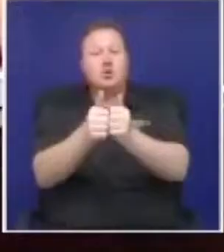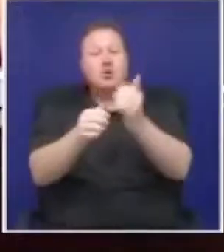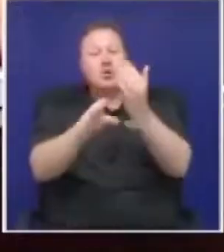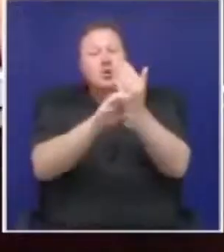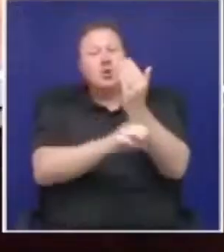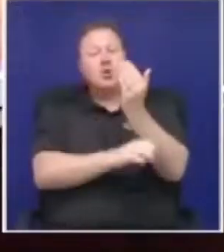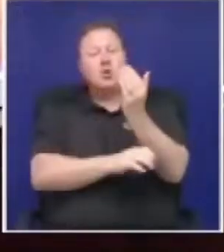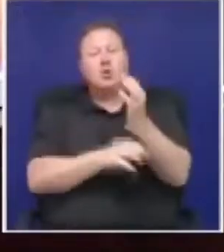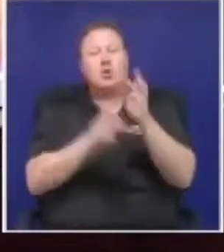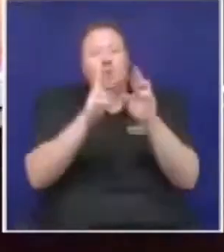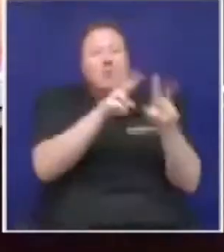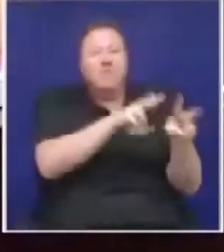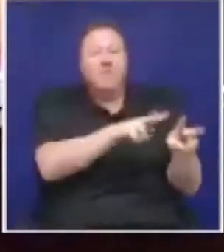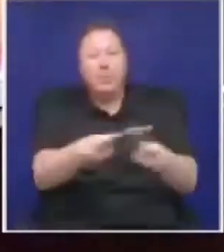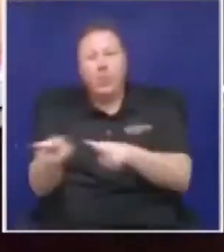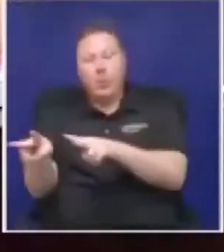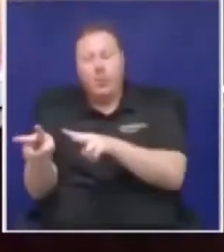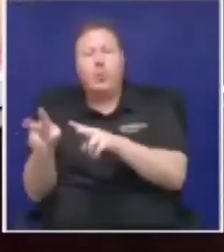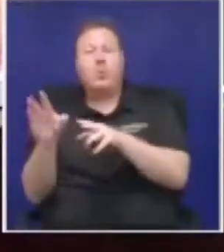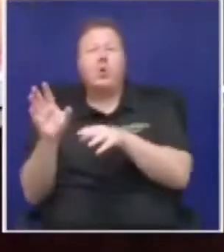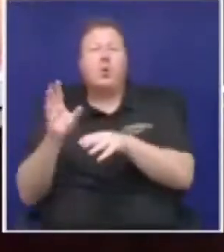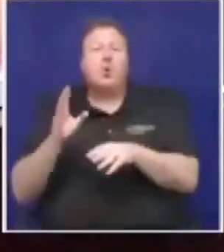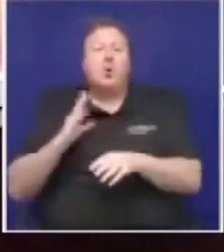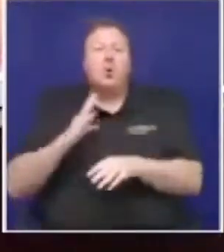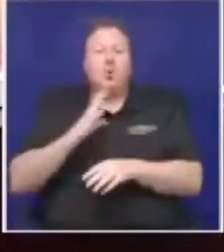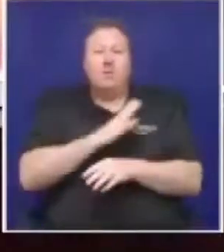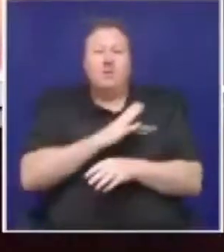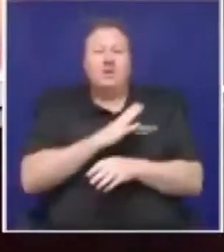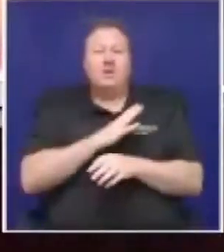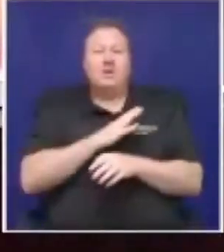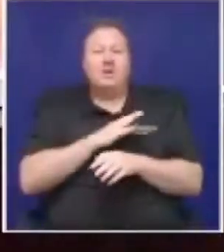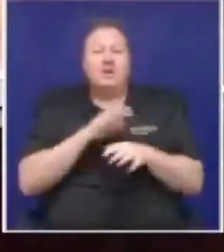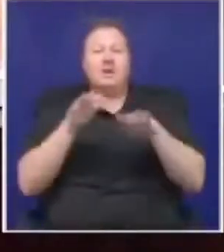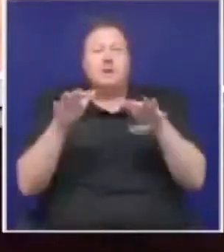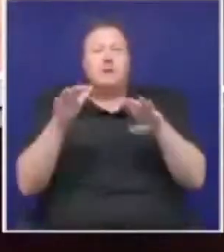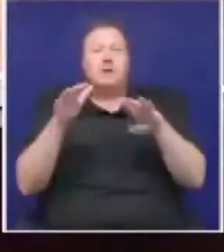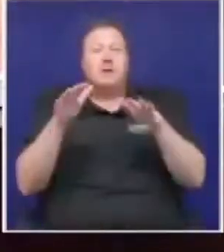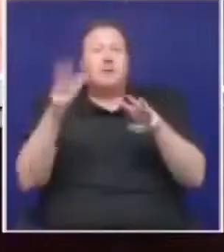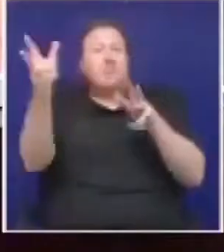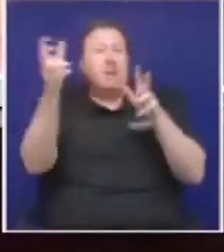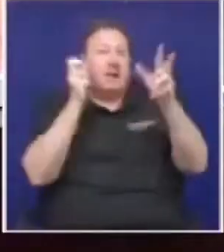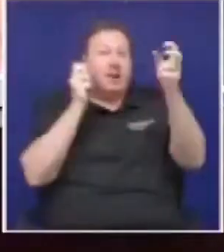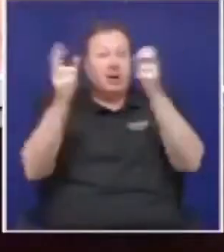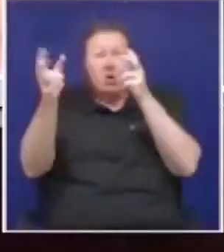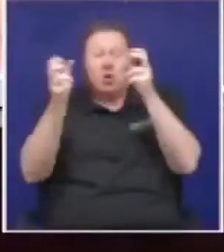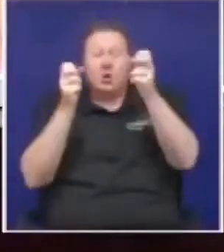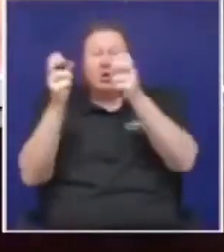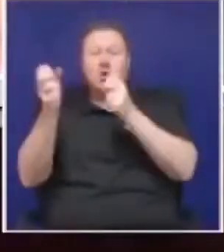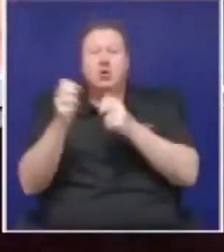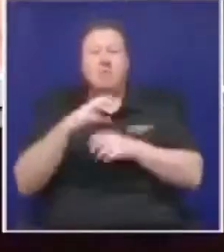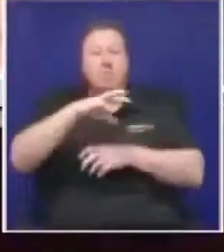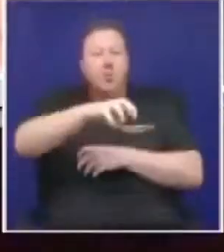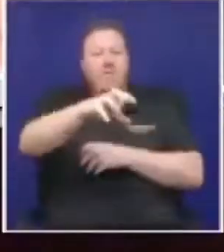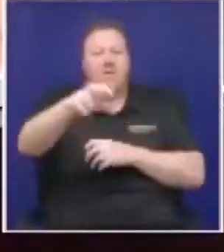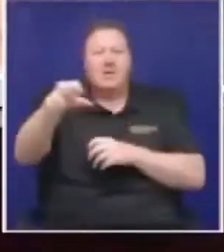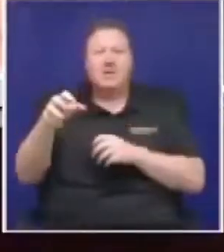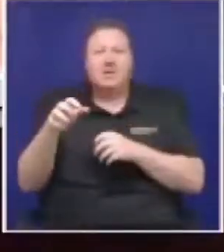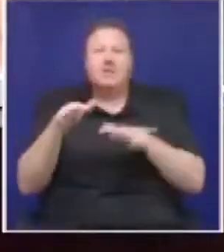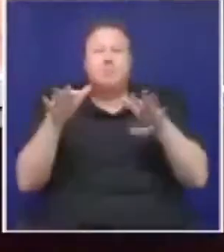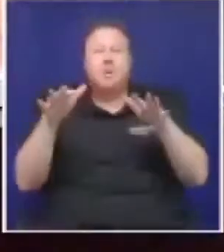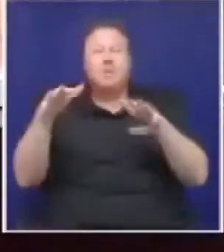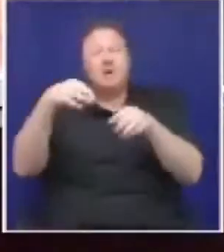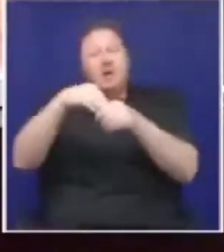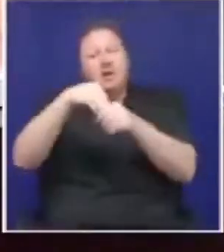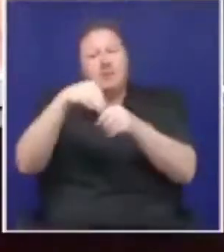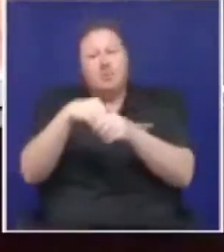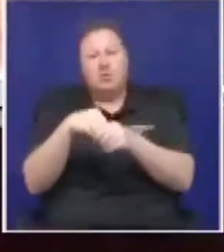Review Committee, which held public hearings across South African provinces to gather public input